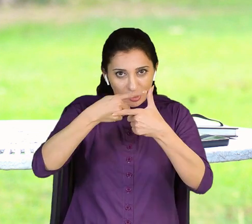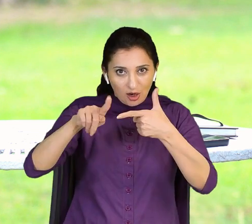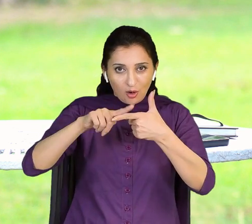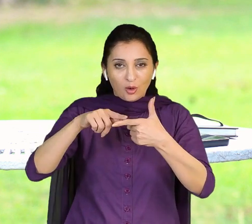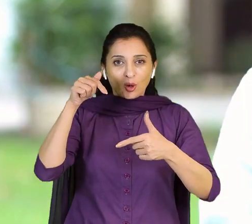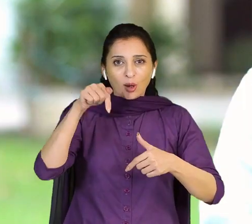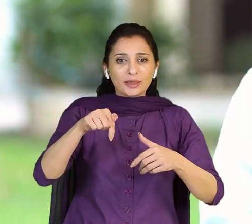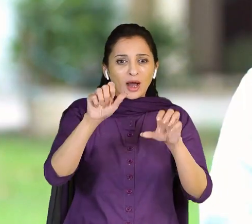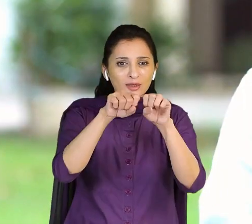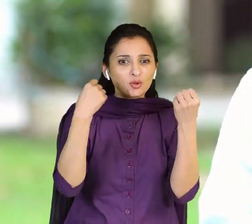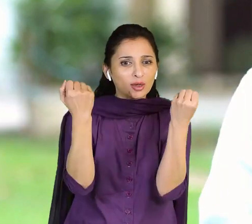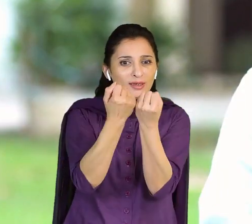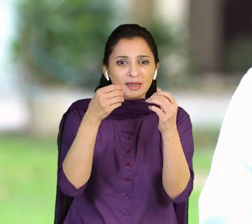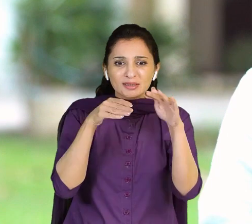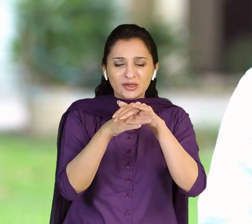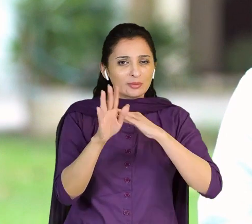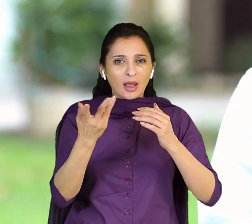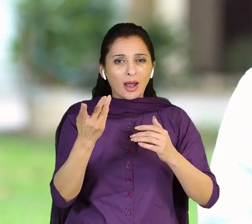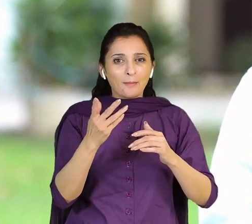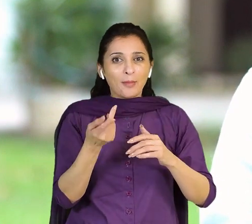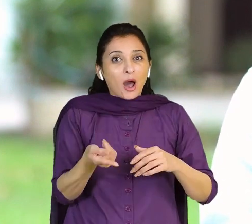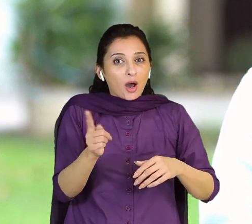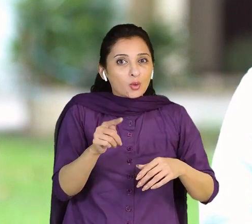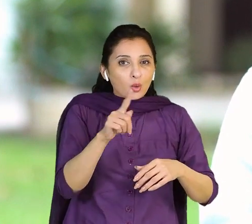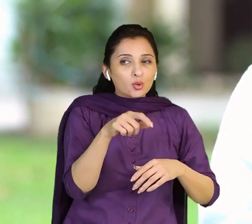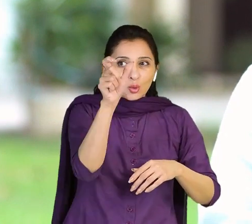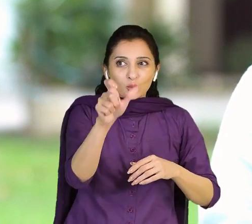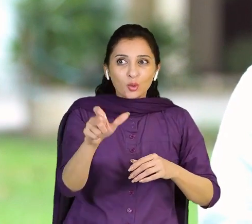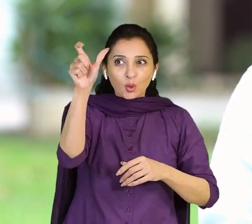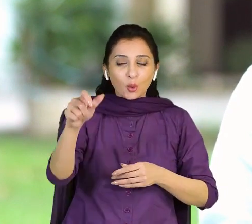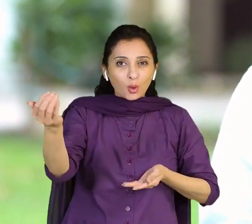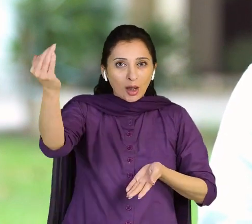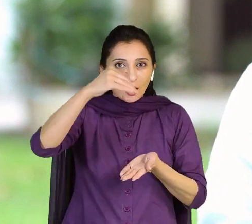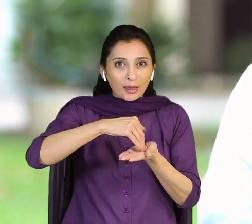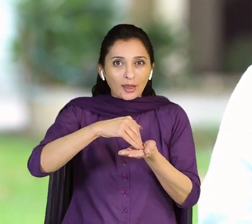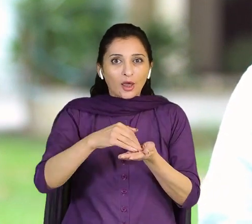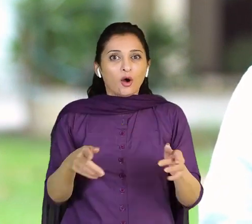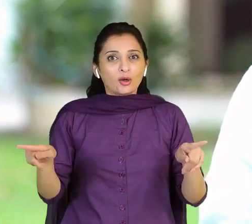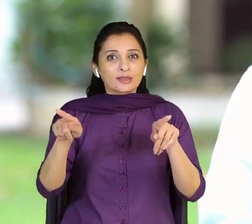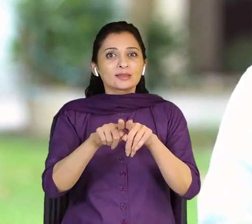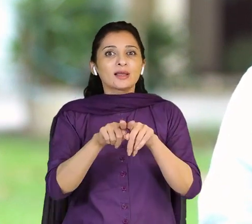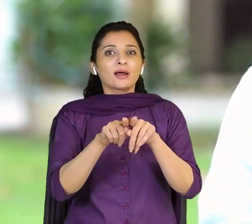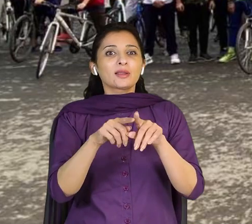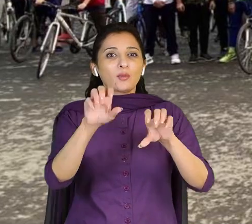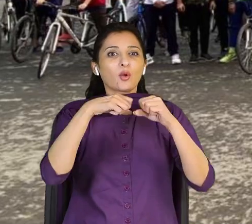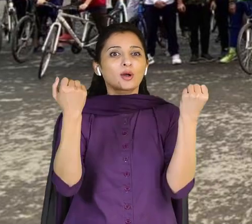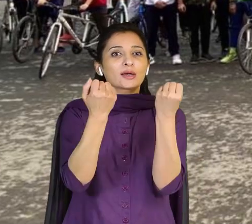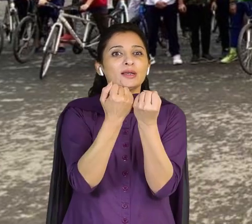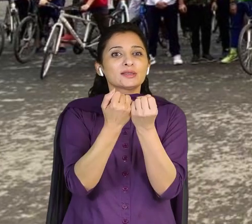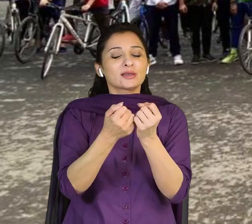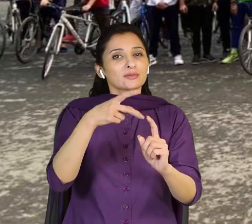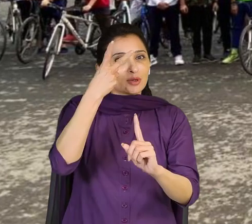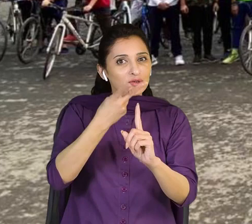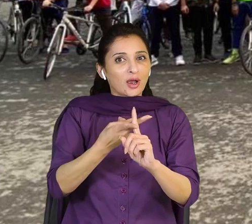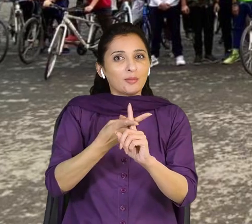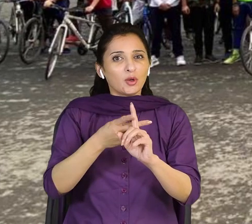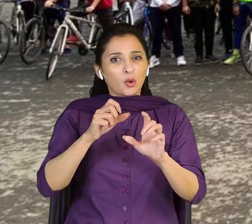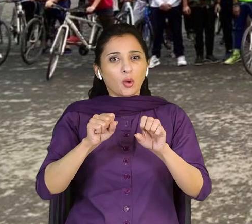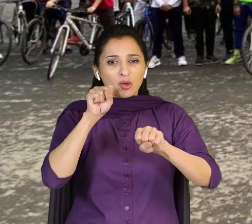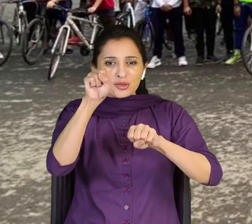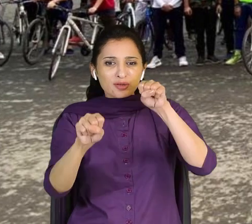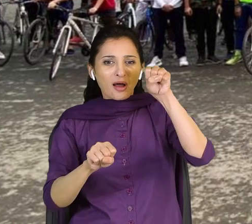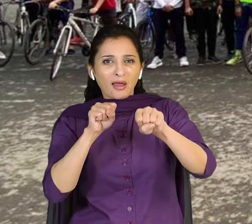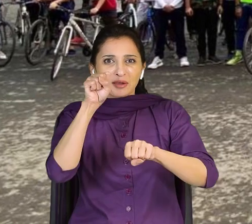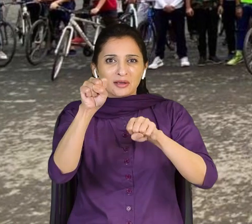Critical Mass, we allow everyday individuals to come and be a part of a bigger organization where we